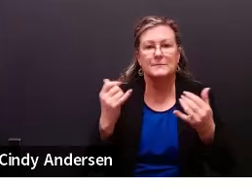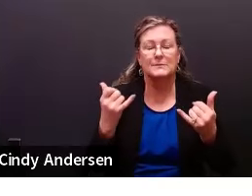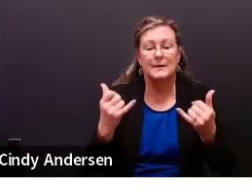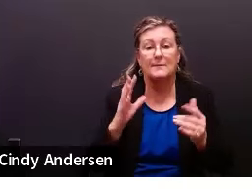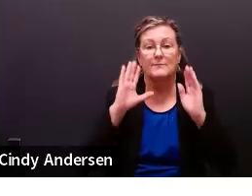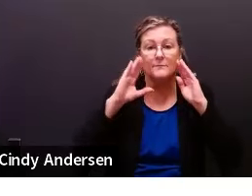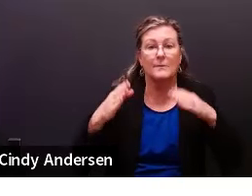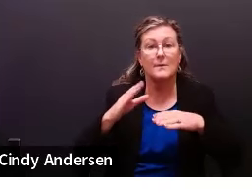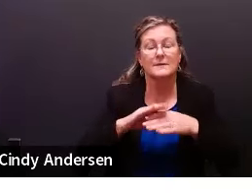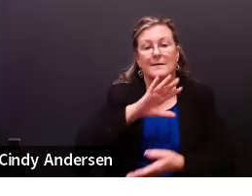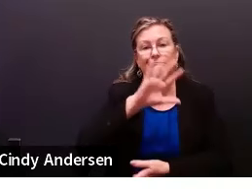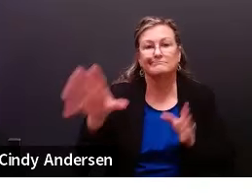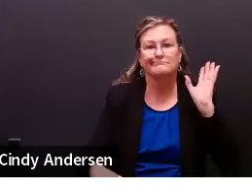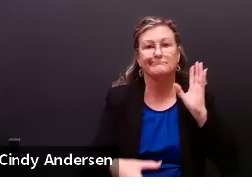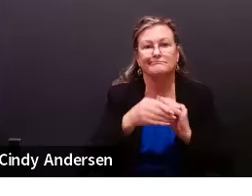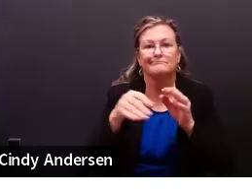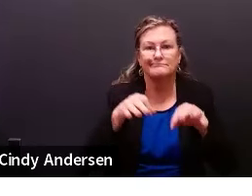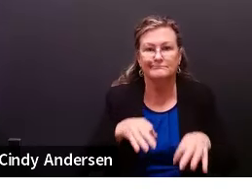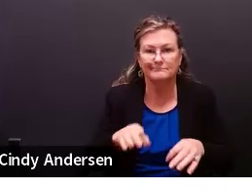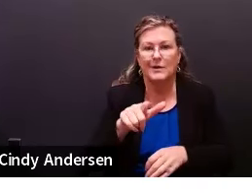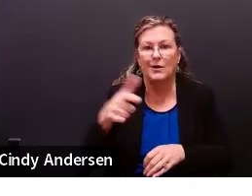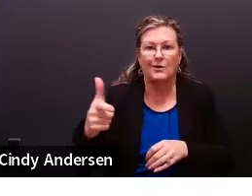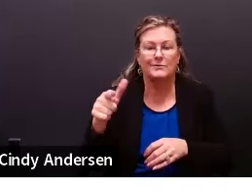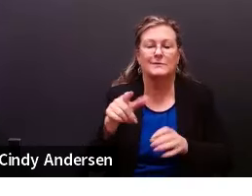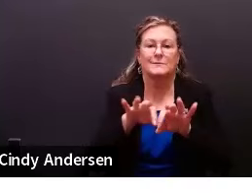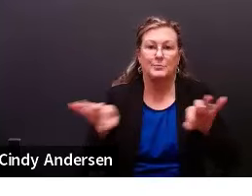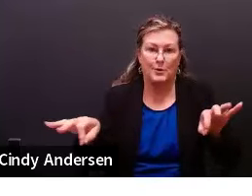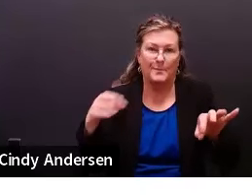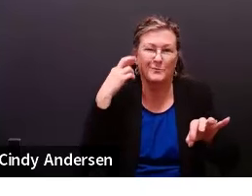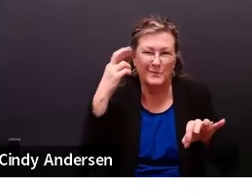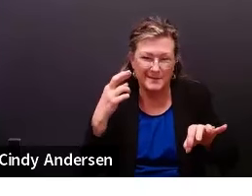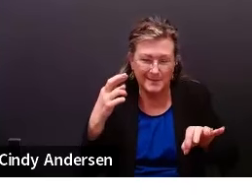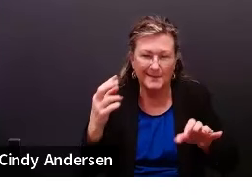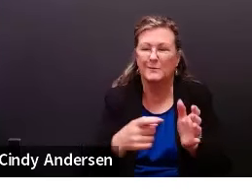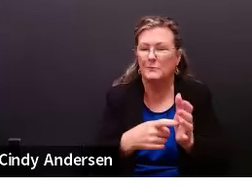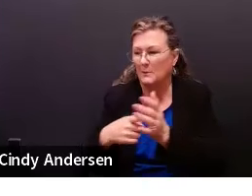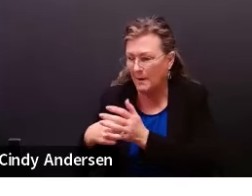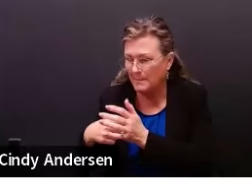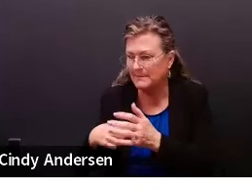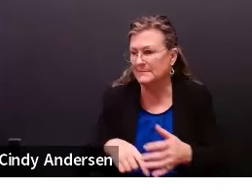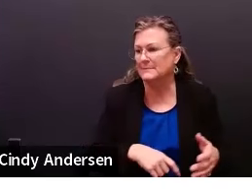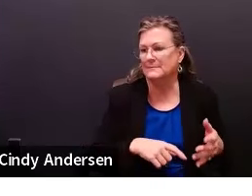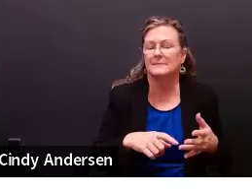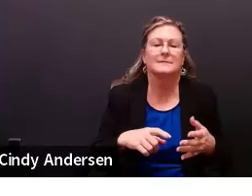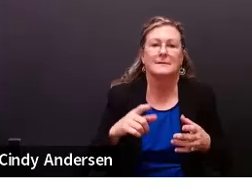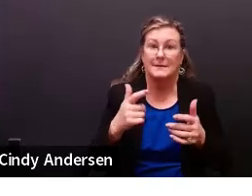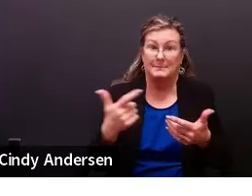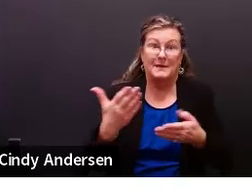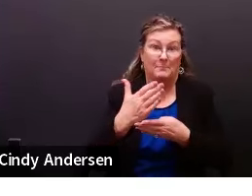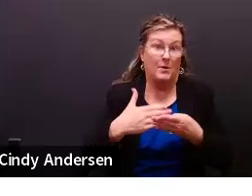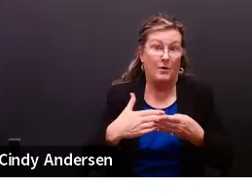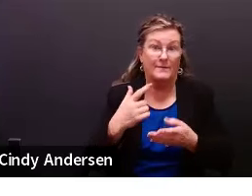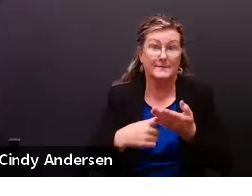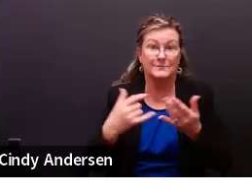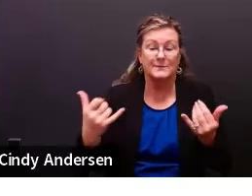today doing an overview of the alternate diploma purpose and requirements. We This is going to be a big part of what we're